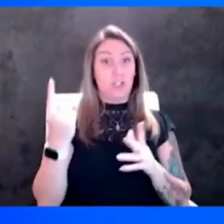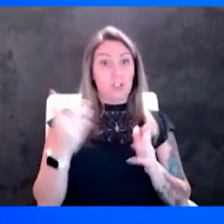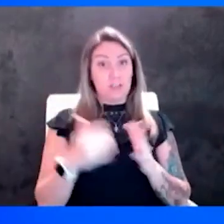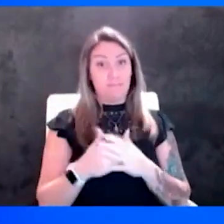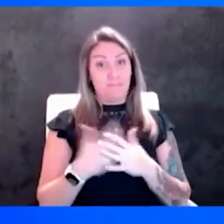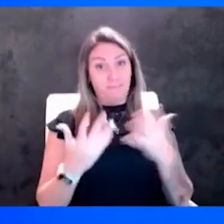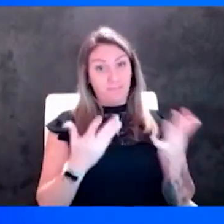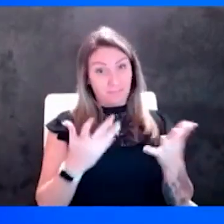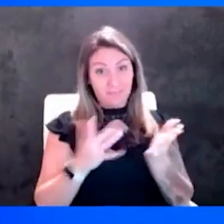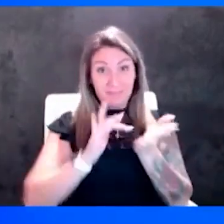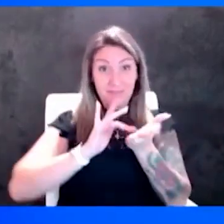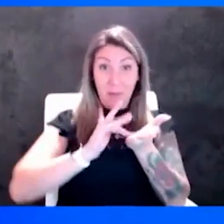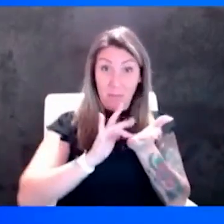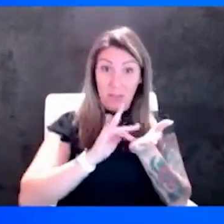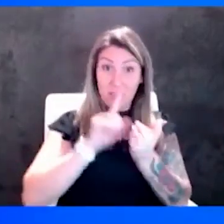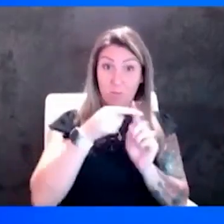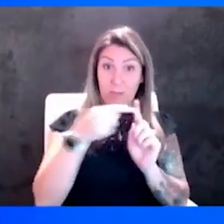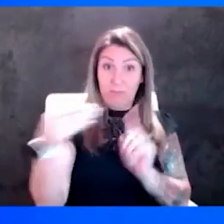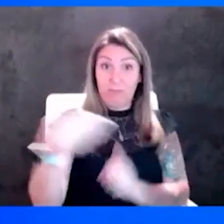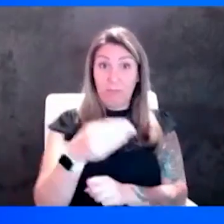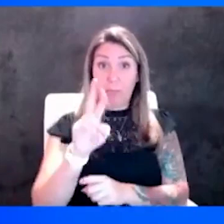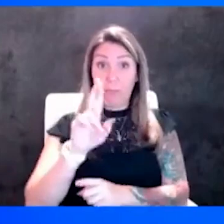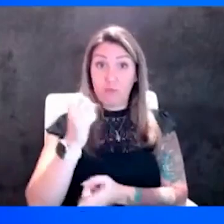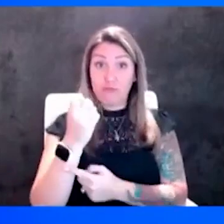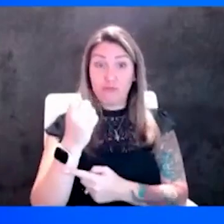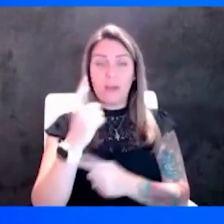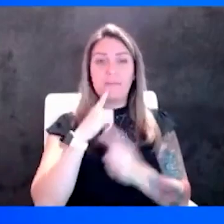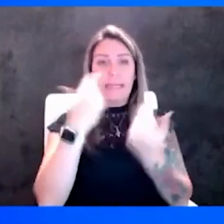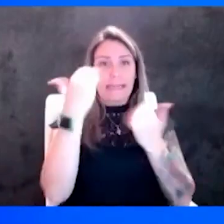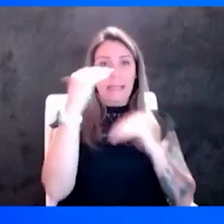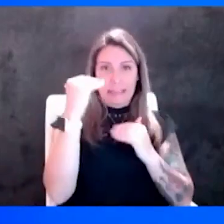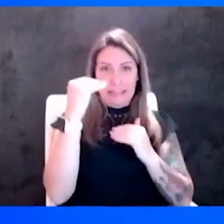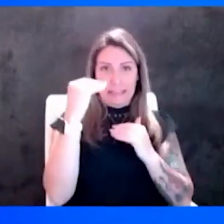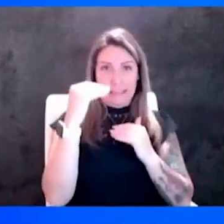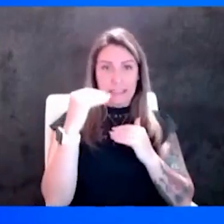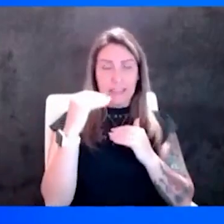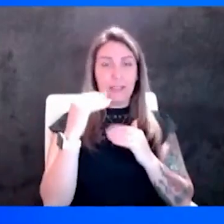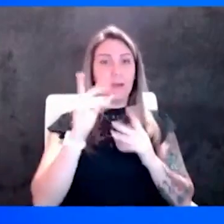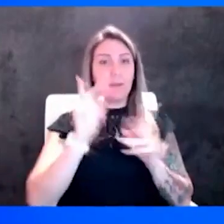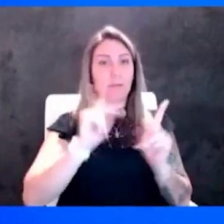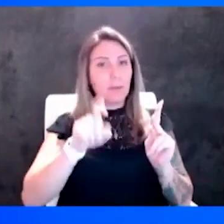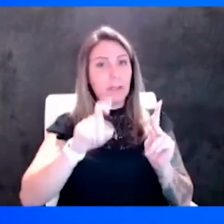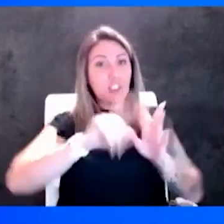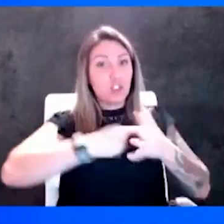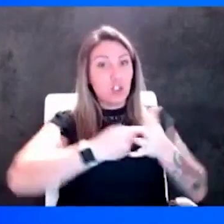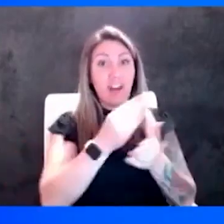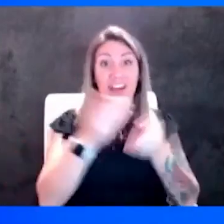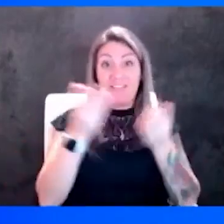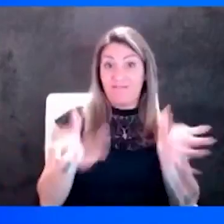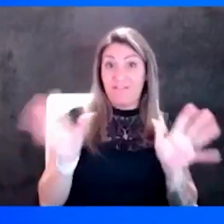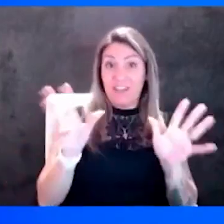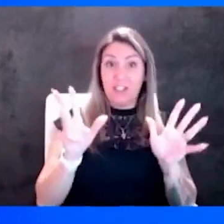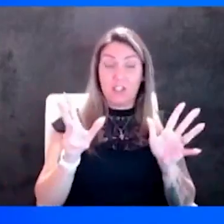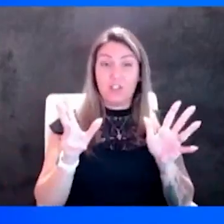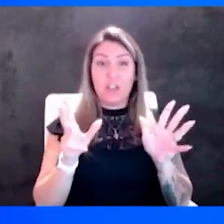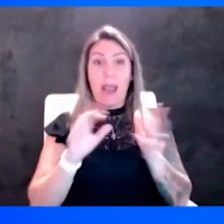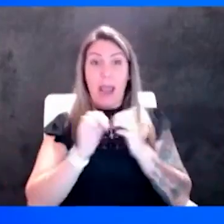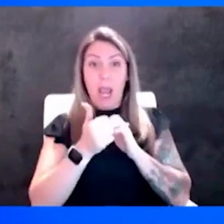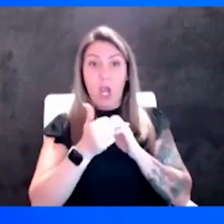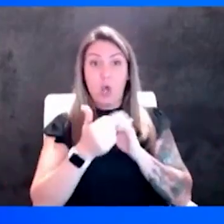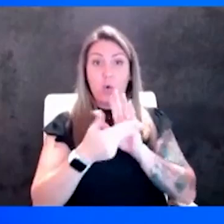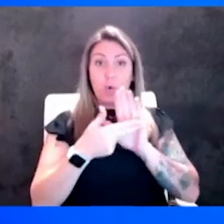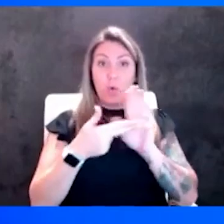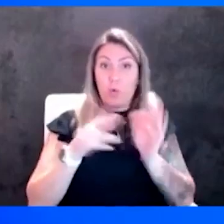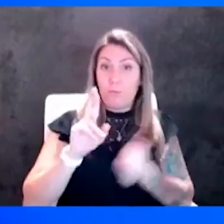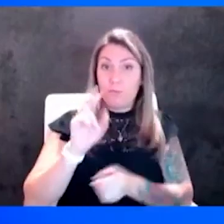medications are prescribed, they really do have set limits on them. We want people to start and finish them as we prescribe them, because we know how they work